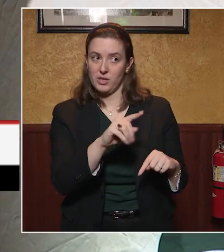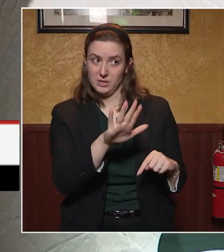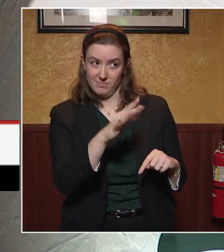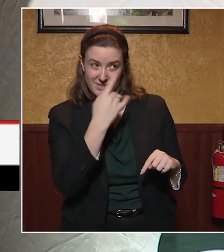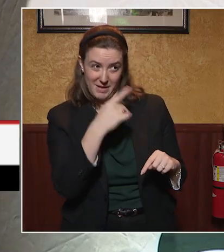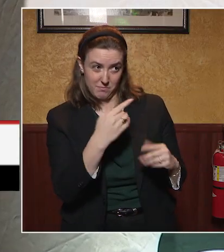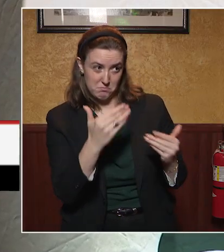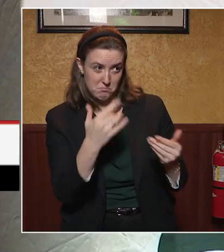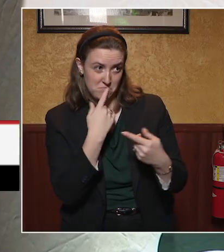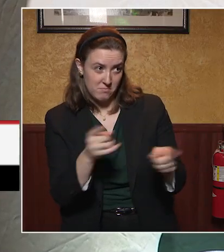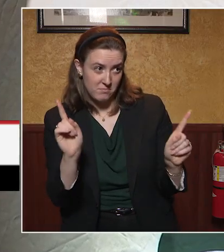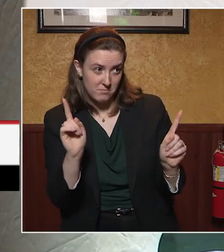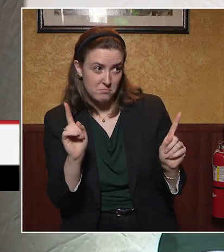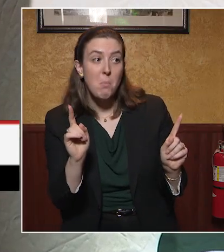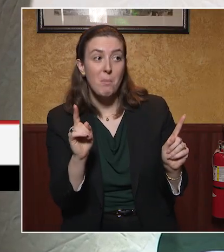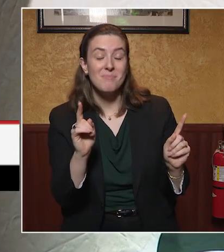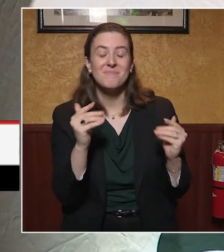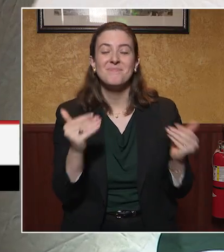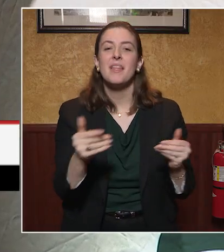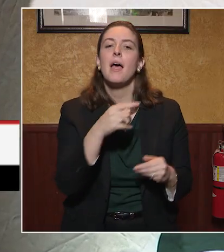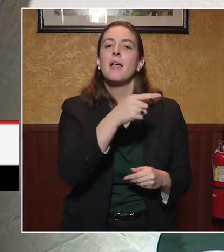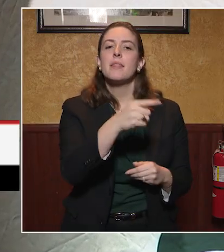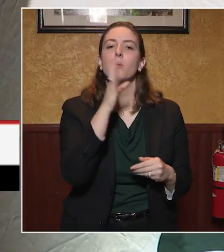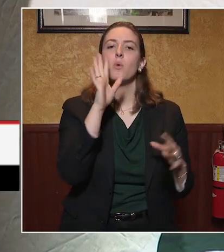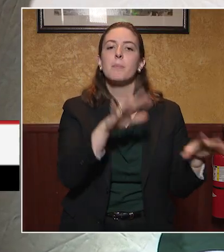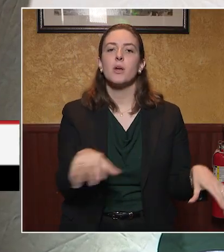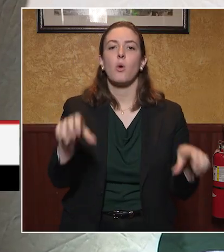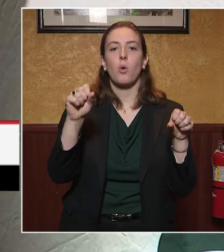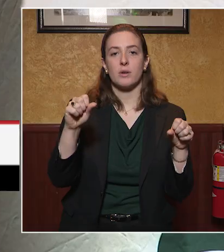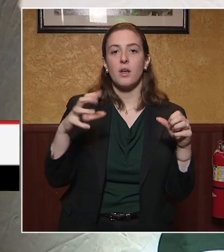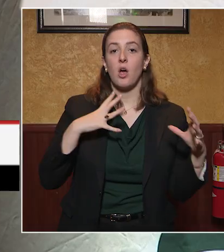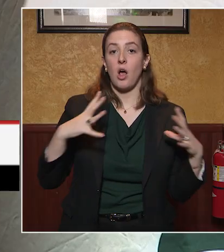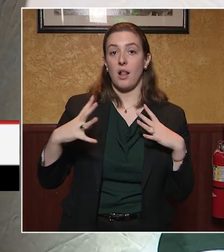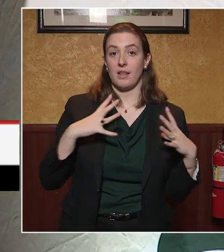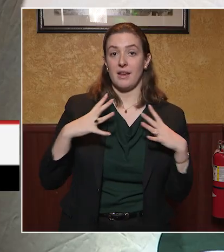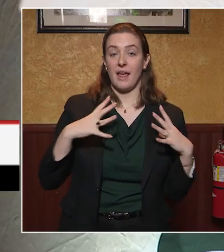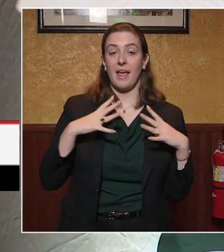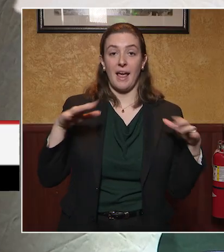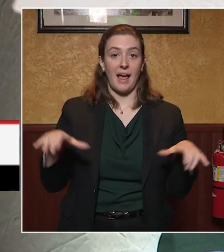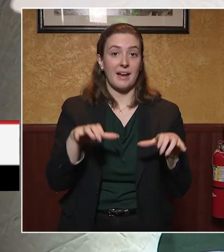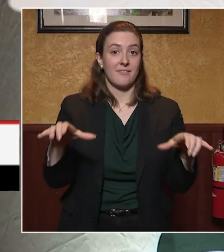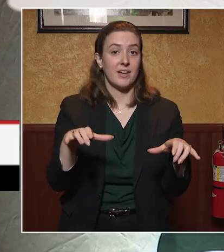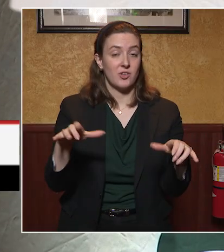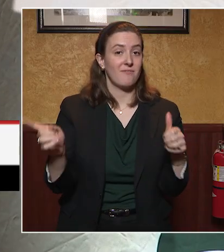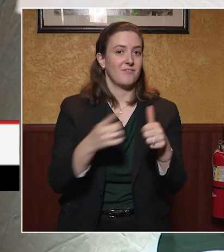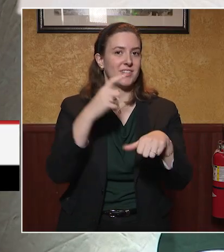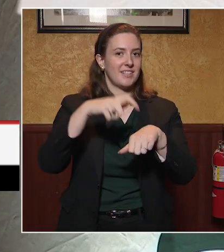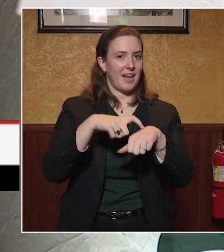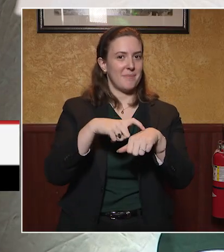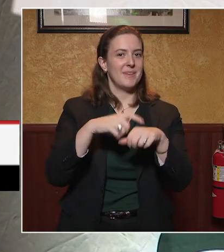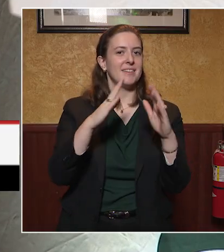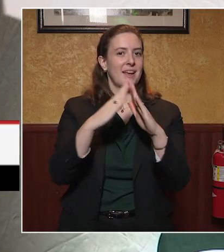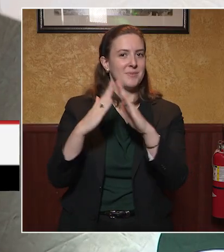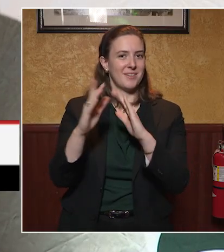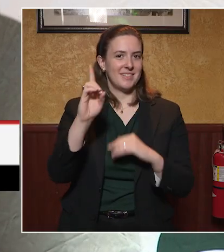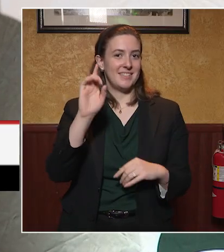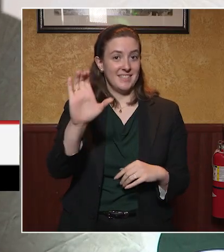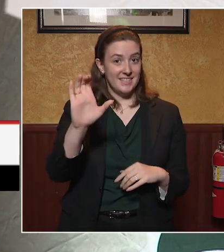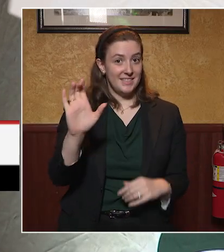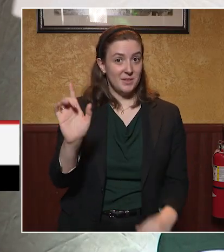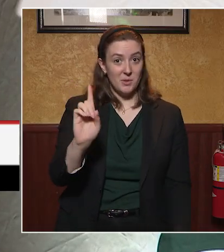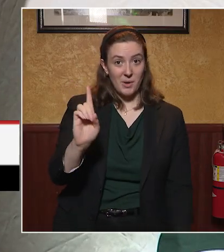year. They will be hosting a holiday pop-up activation for the first time this year in downtown DC, just steps away from the market